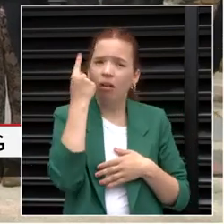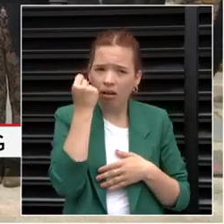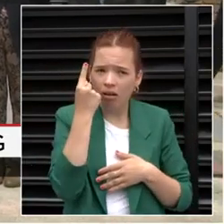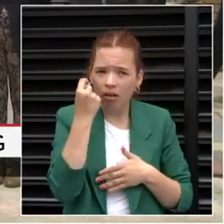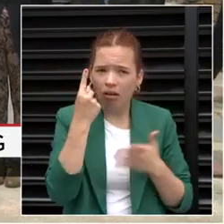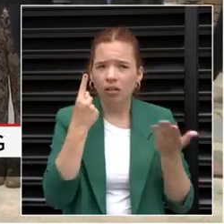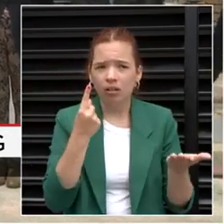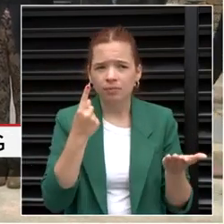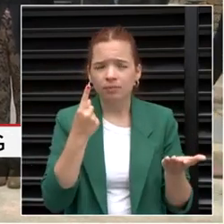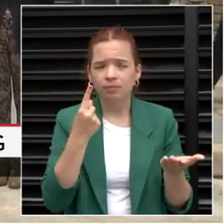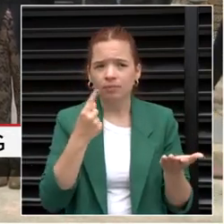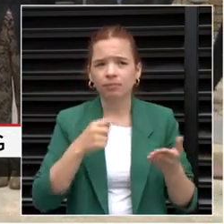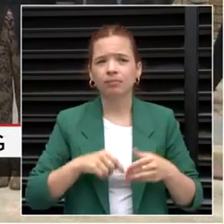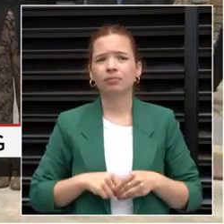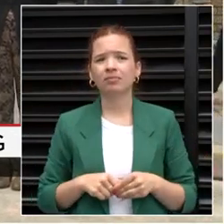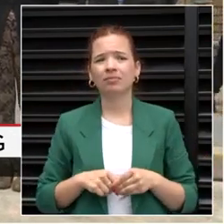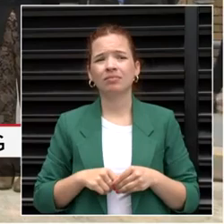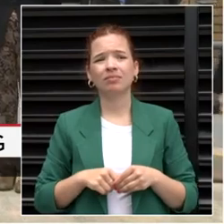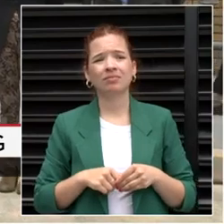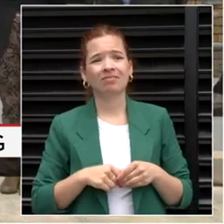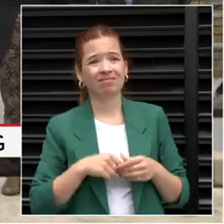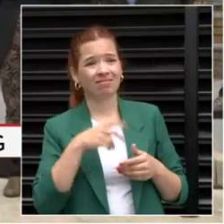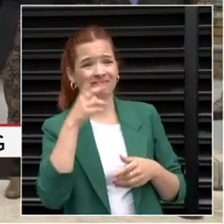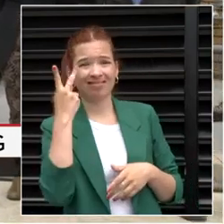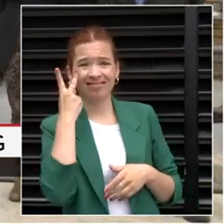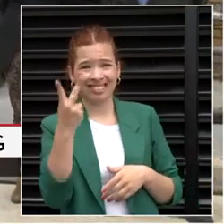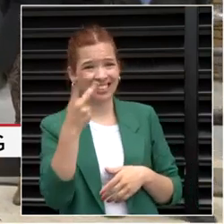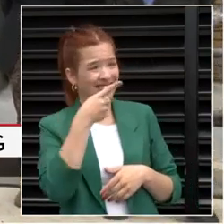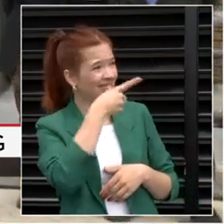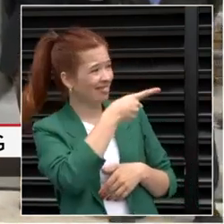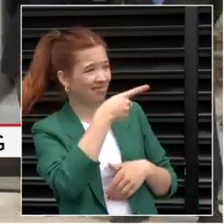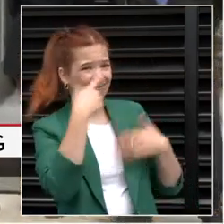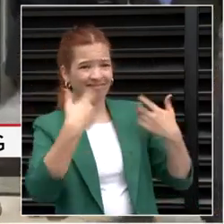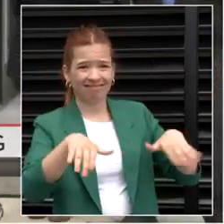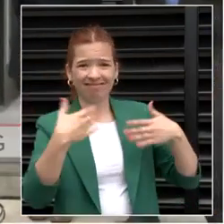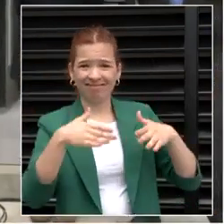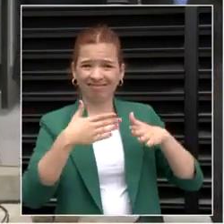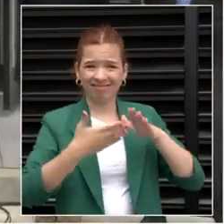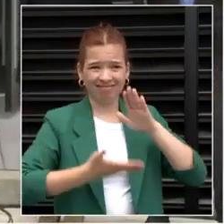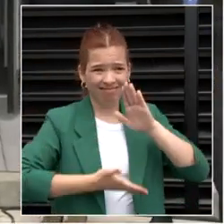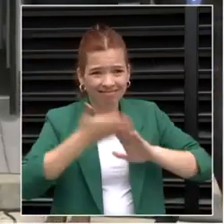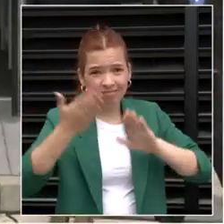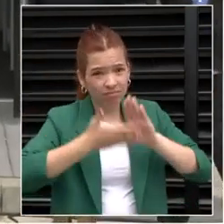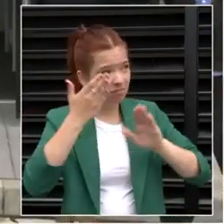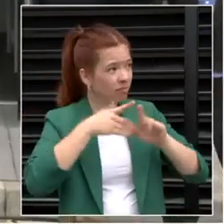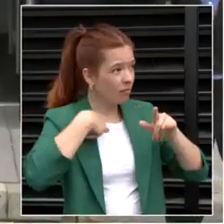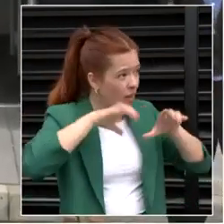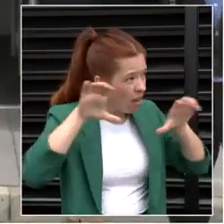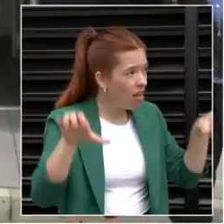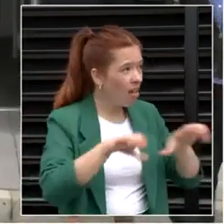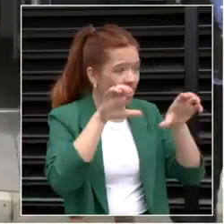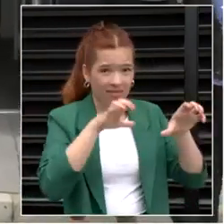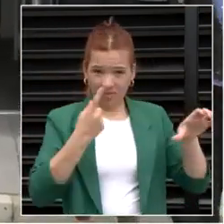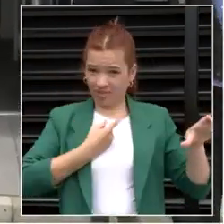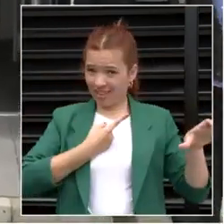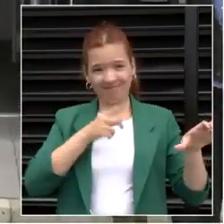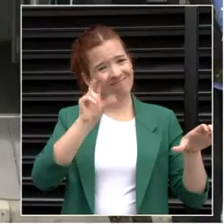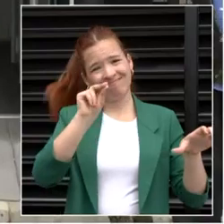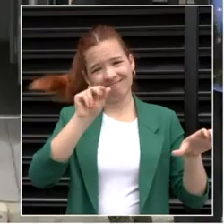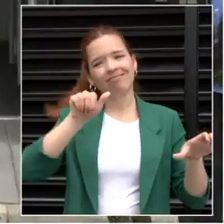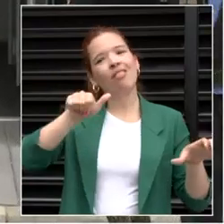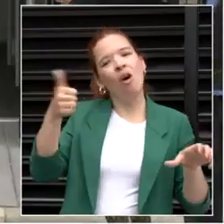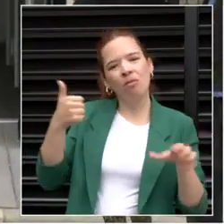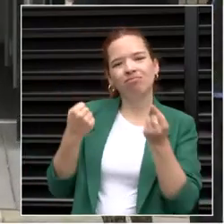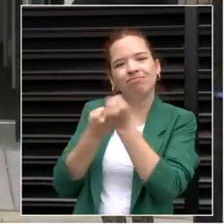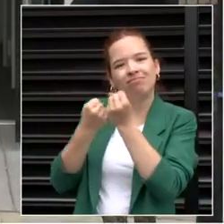It ain't really me. So I'm just the tip of an iceberg. One of my most important people is standing there, Donna Westmoreland, who is